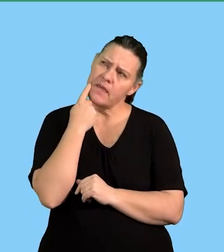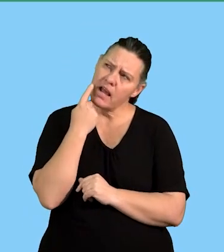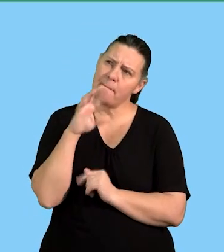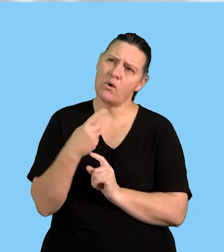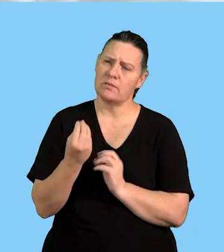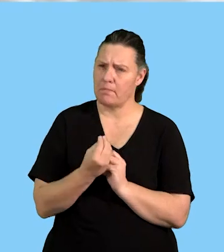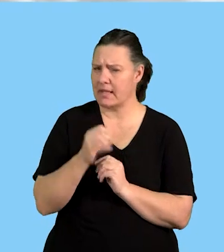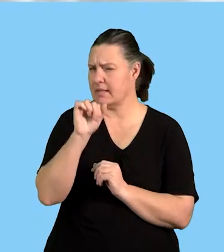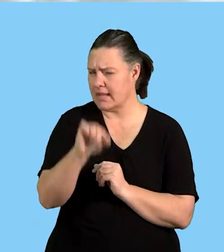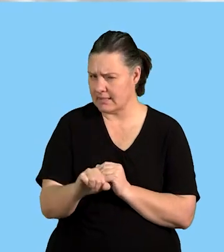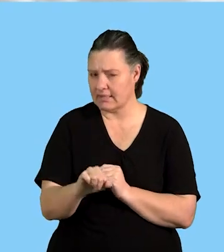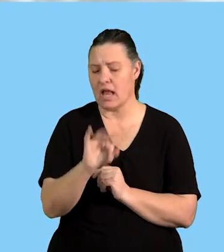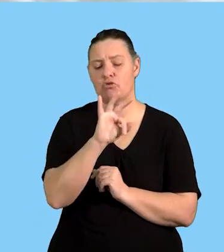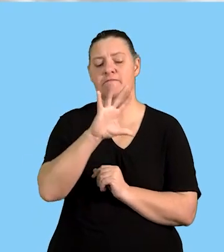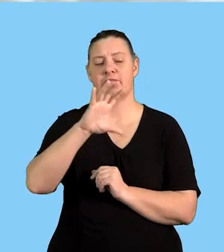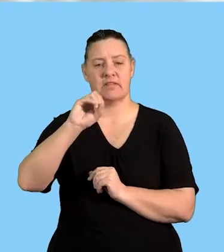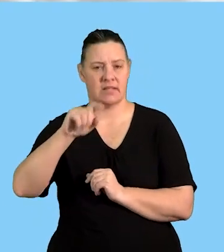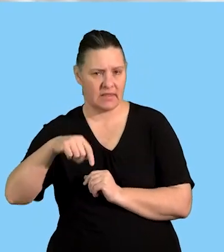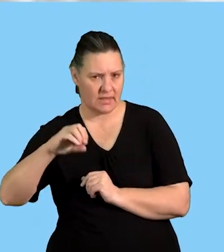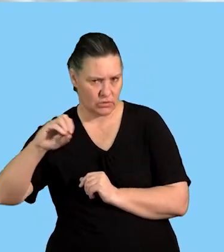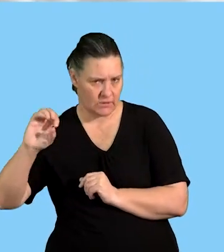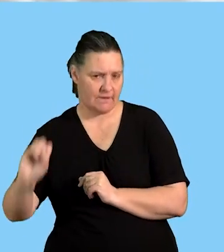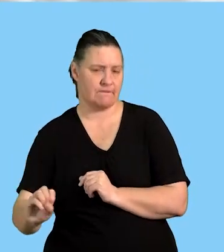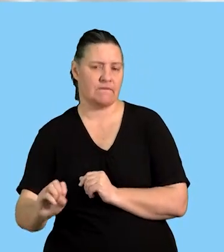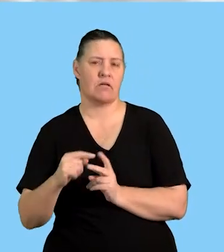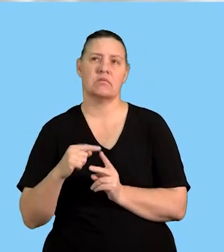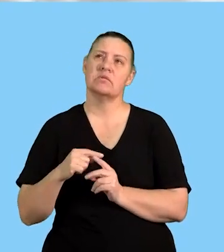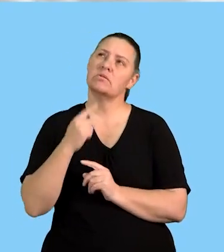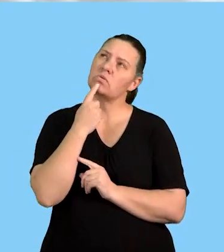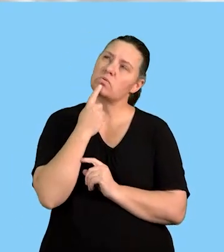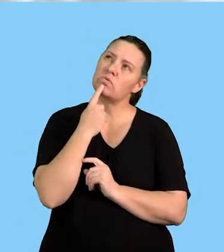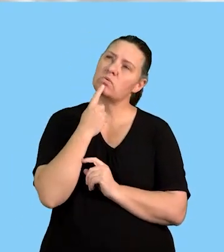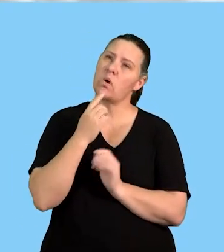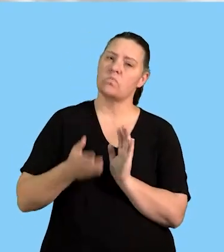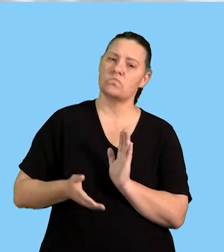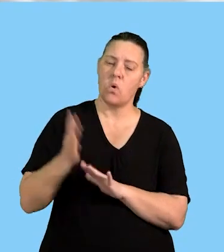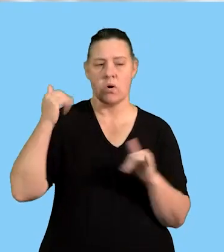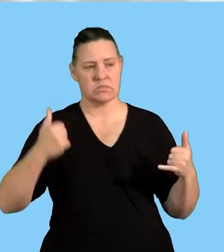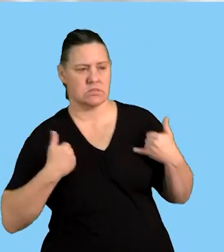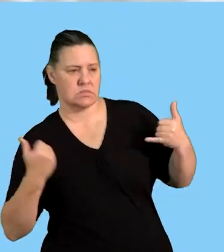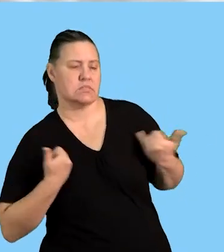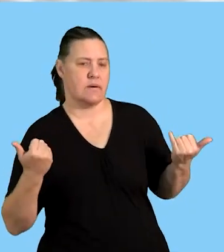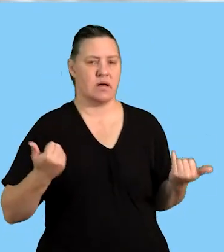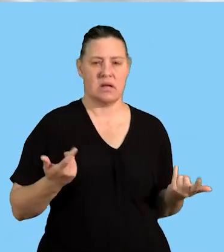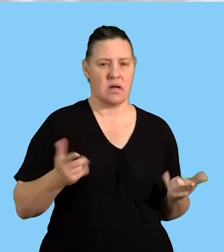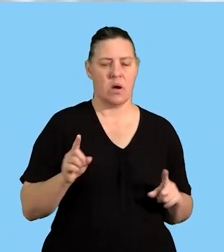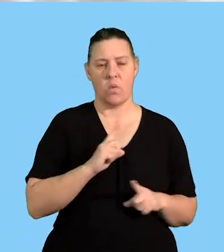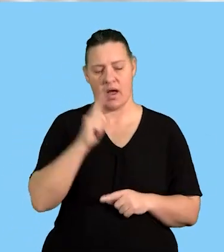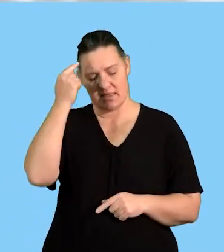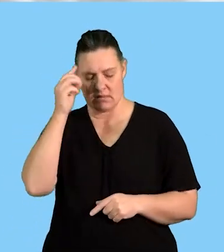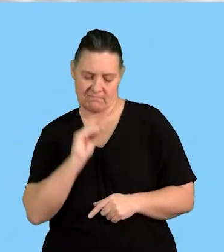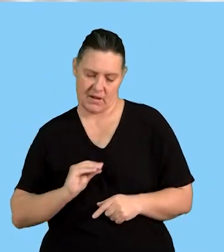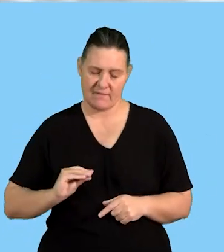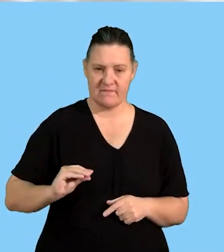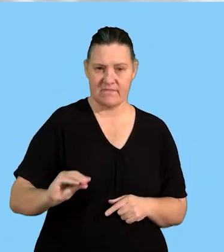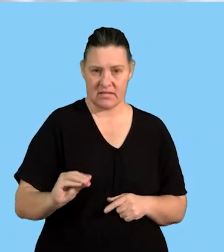about something. Yes, he has the 350,000. Yes, he's not thinking about going and having fun, but he's thinking about